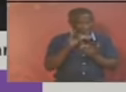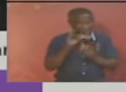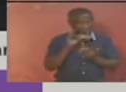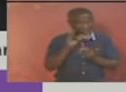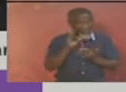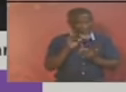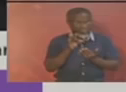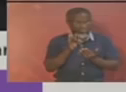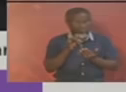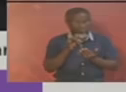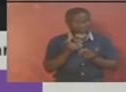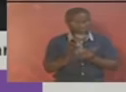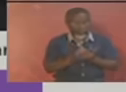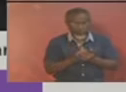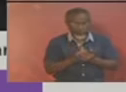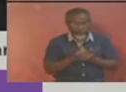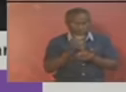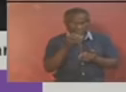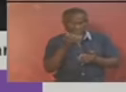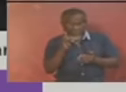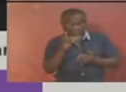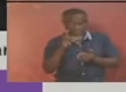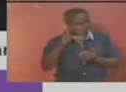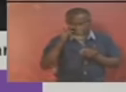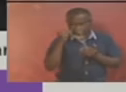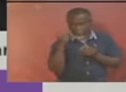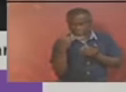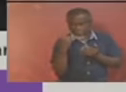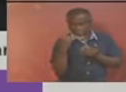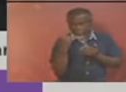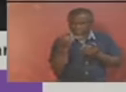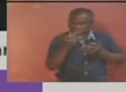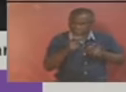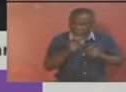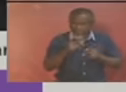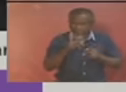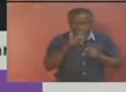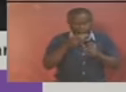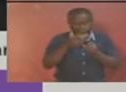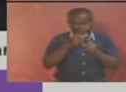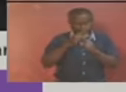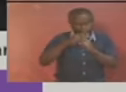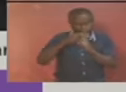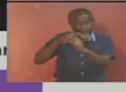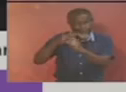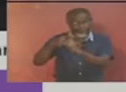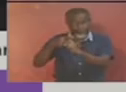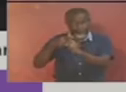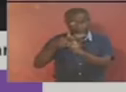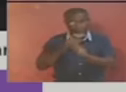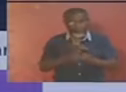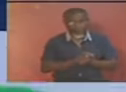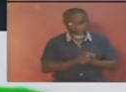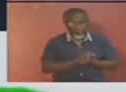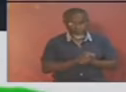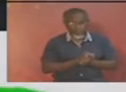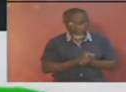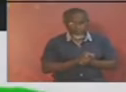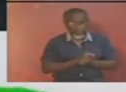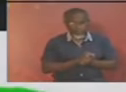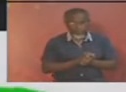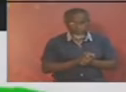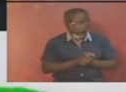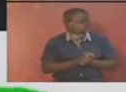cases, and that continues. Of them, the active cases are over 21 million cases. Next slide. And of course, this are